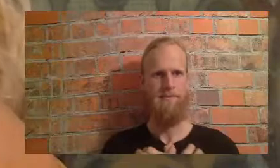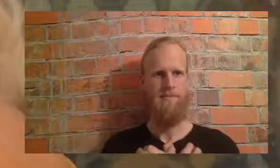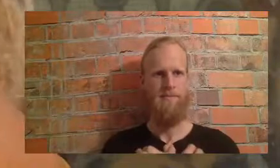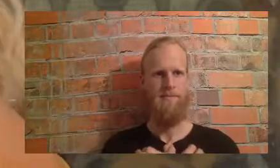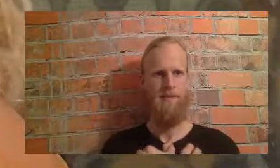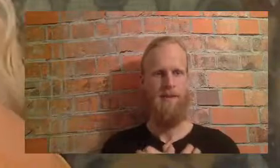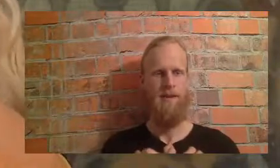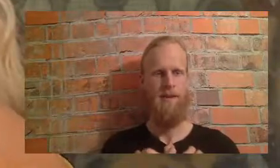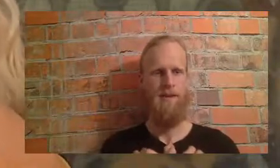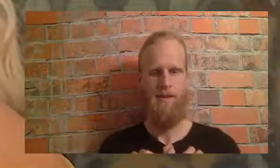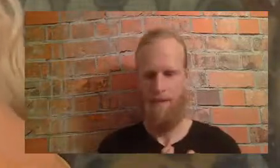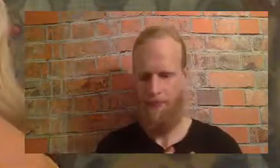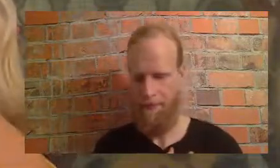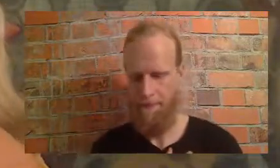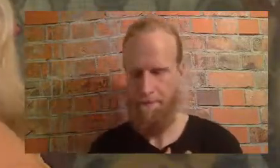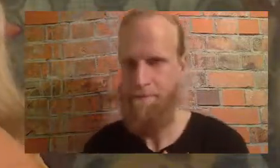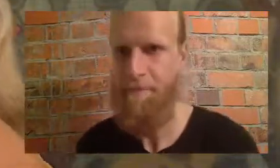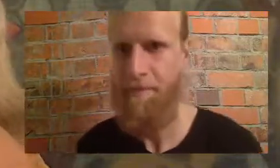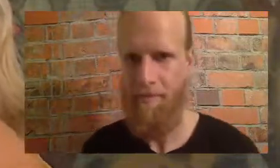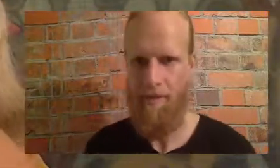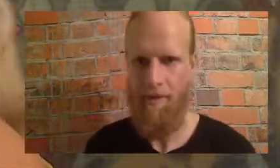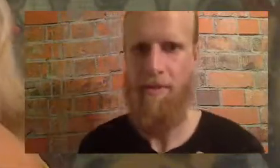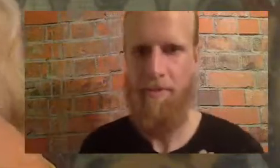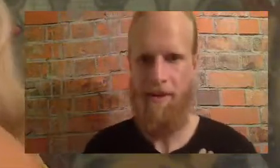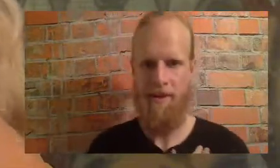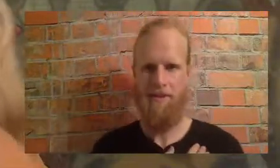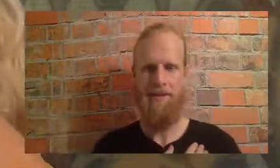with, and say what it is,